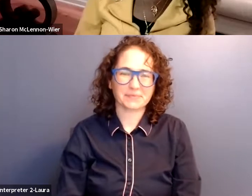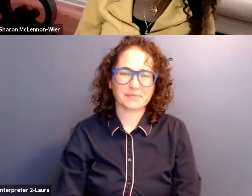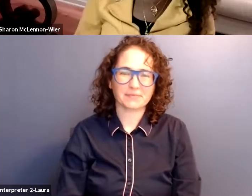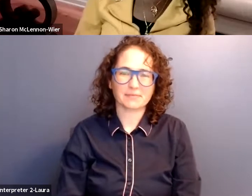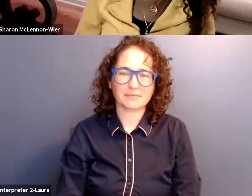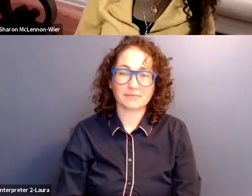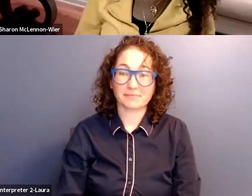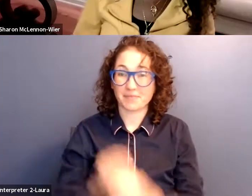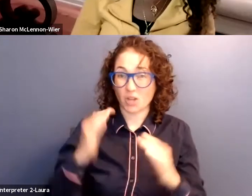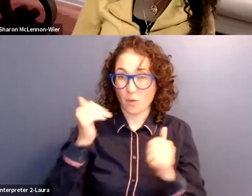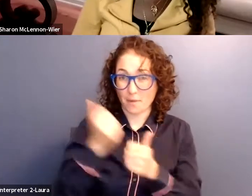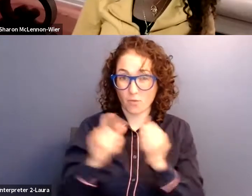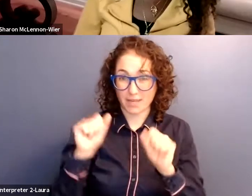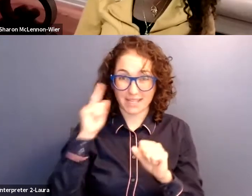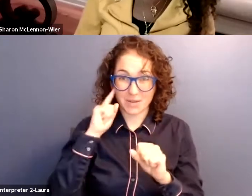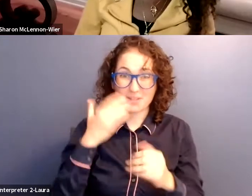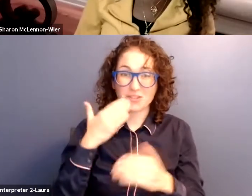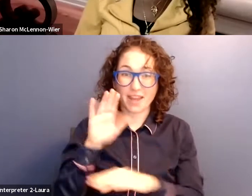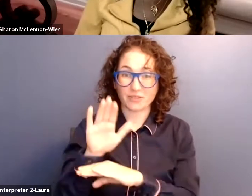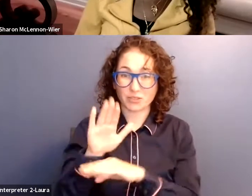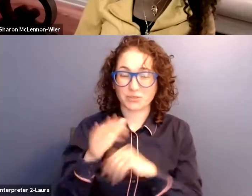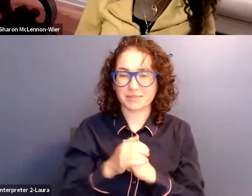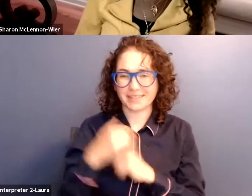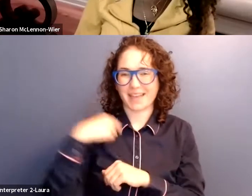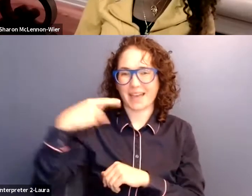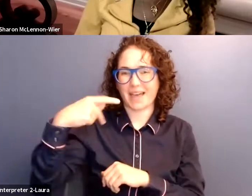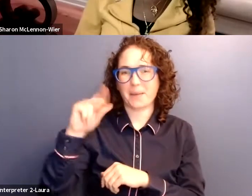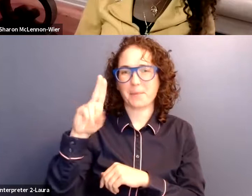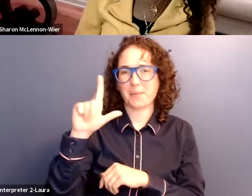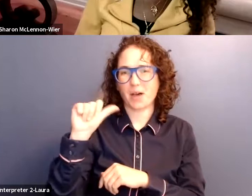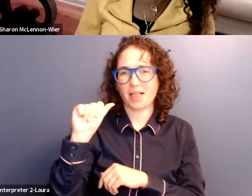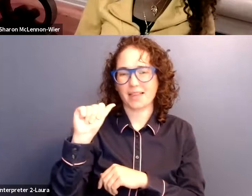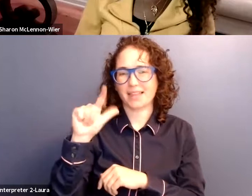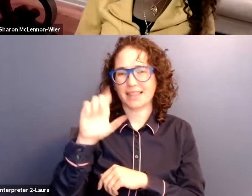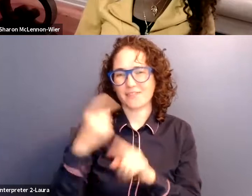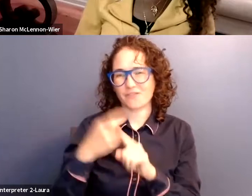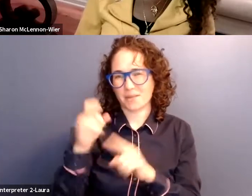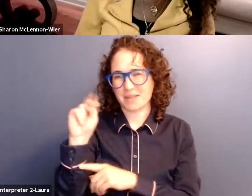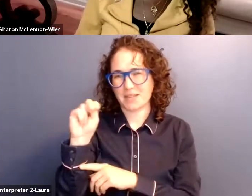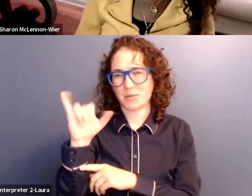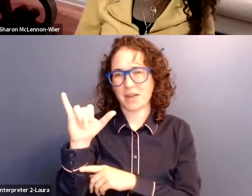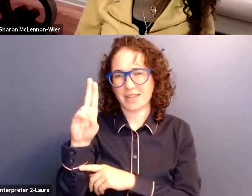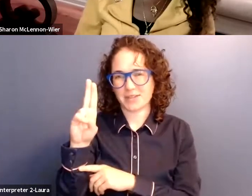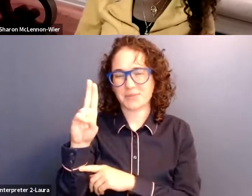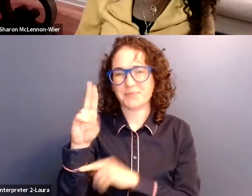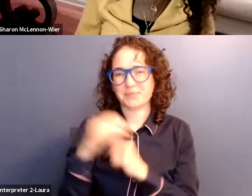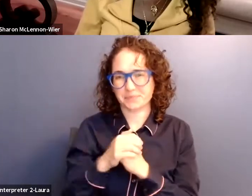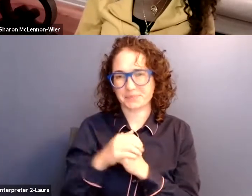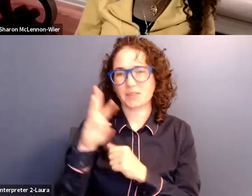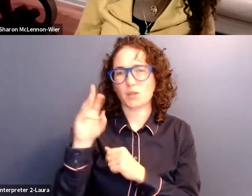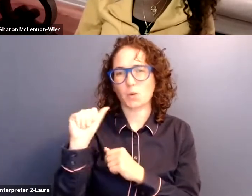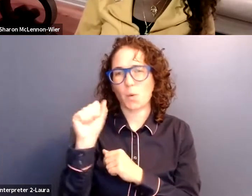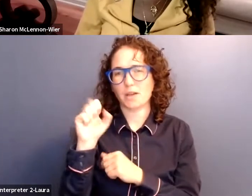I hope everyone can hear me. Good afternoon. I'm Paula Lee from the New York University Wasserman Center for